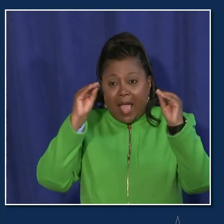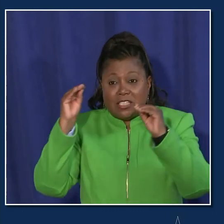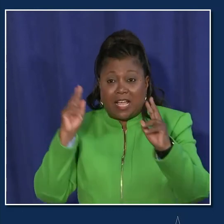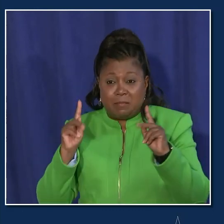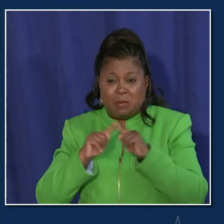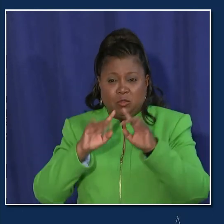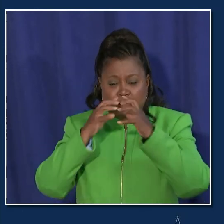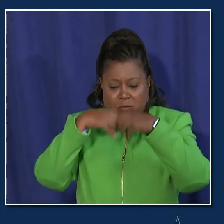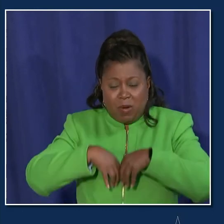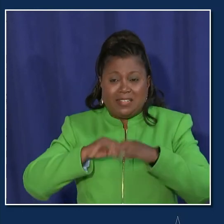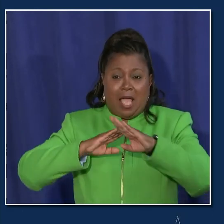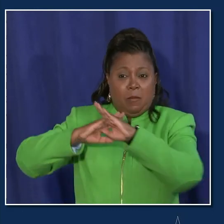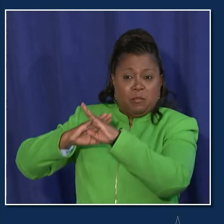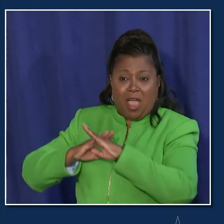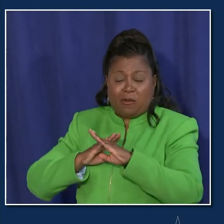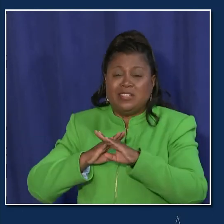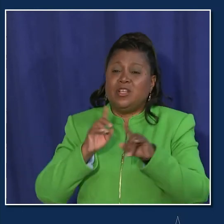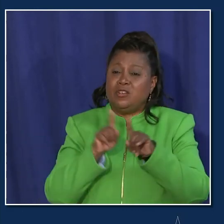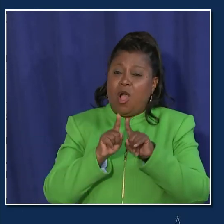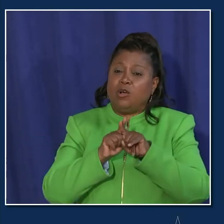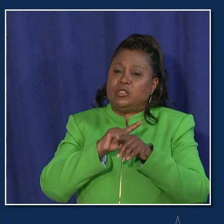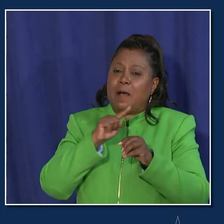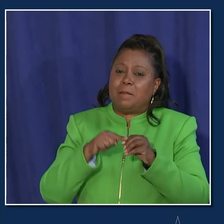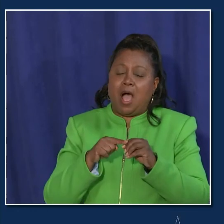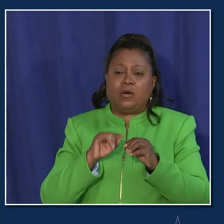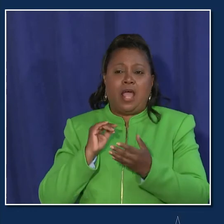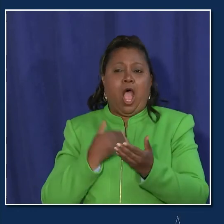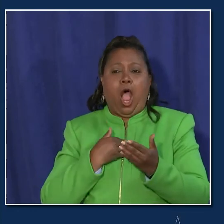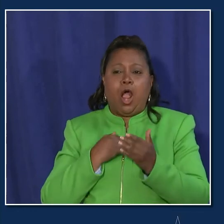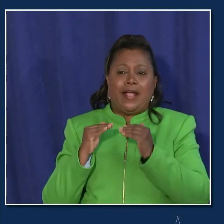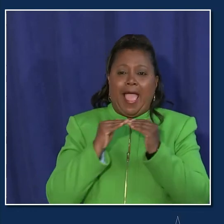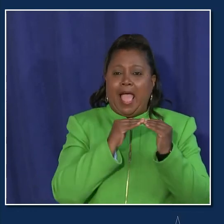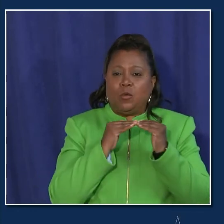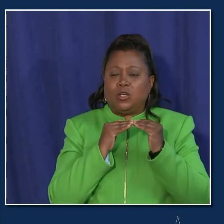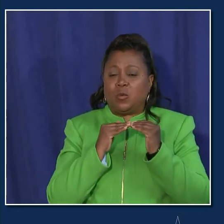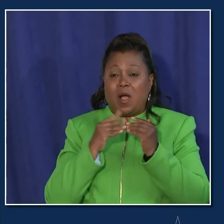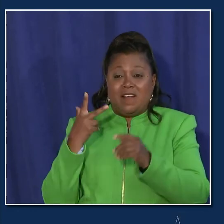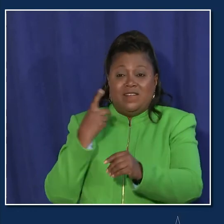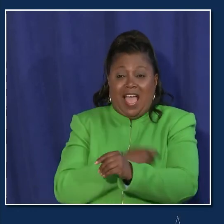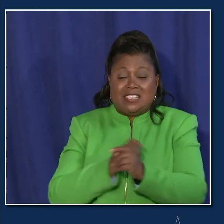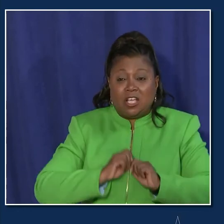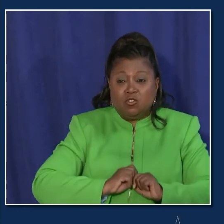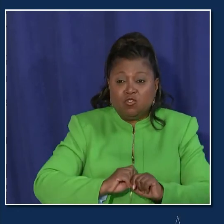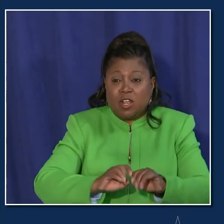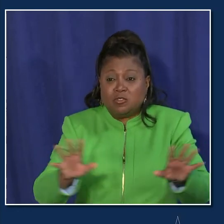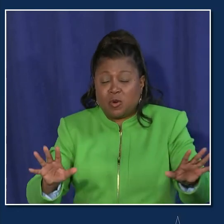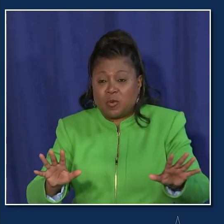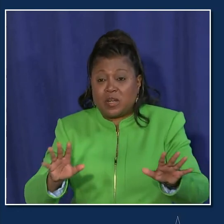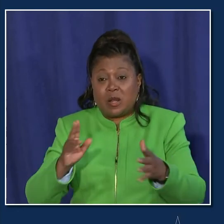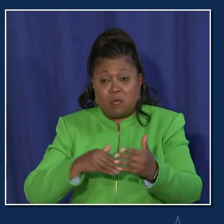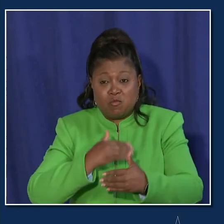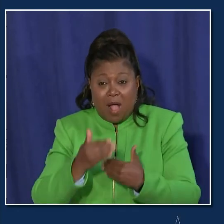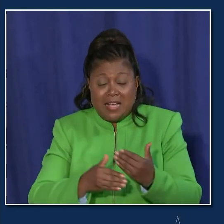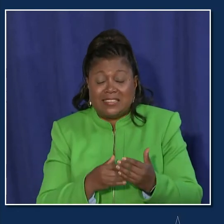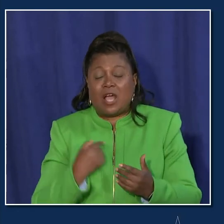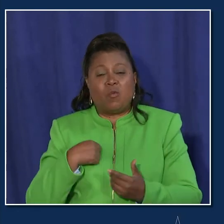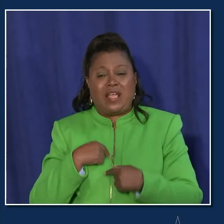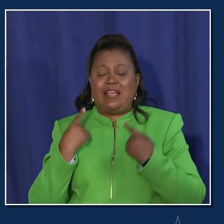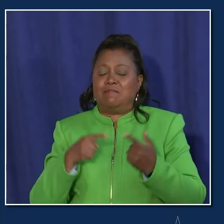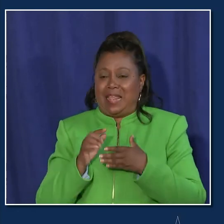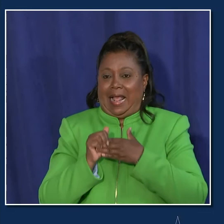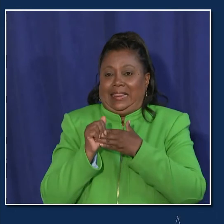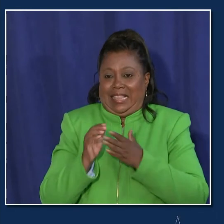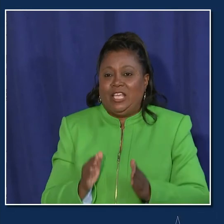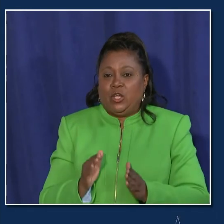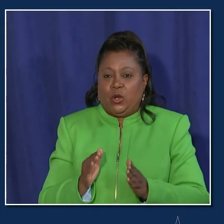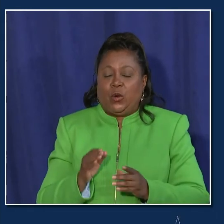people, to break down barriers, and also about our equitable vaccine distribution process. We have been a